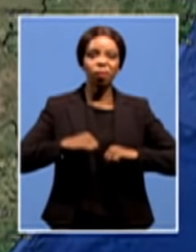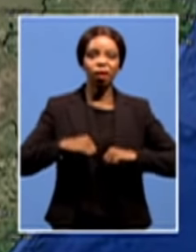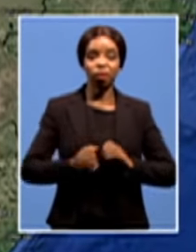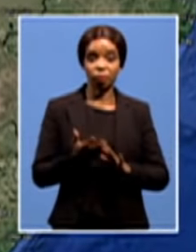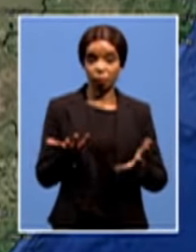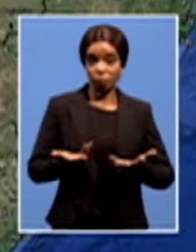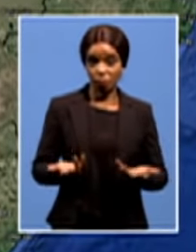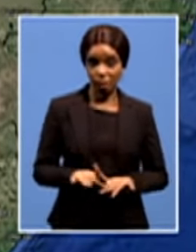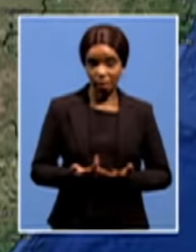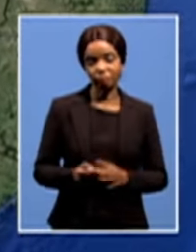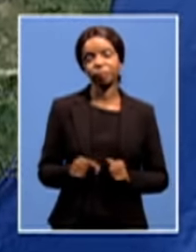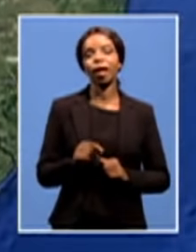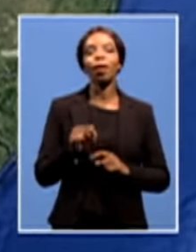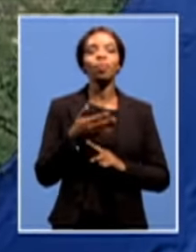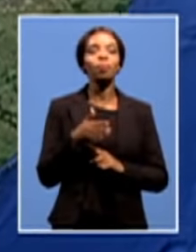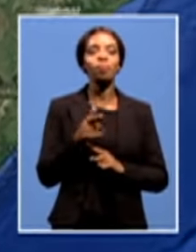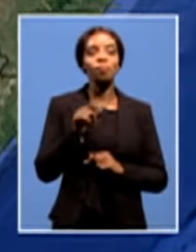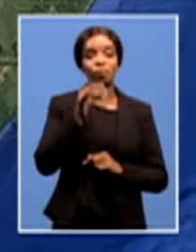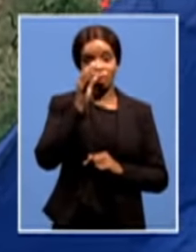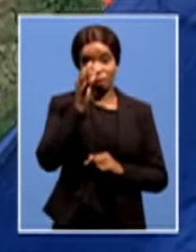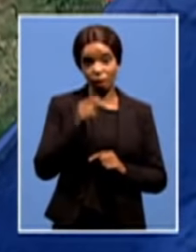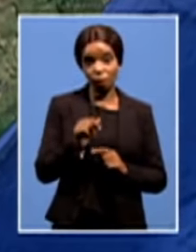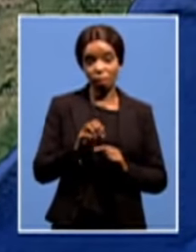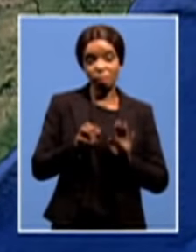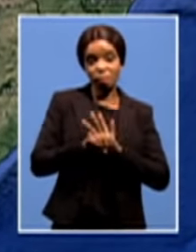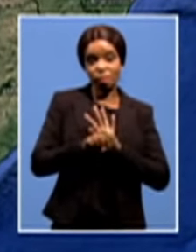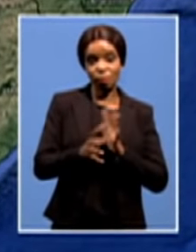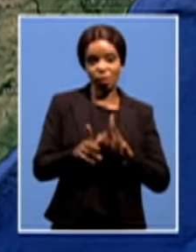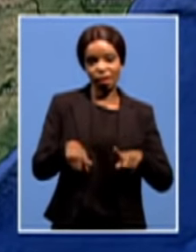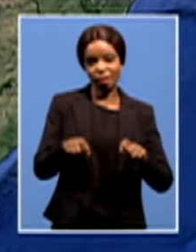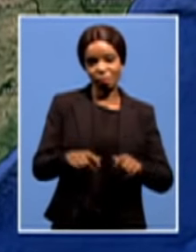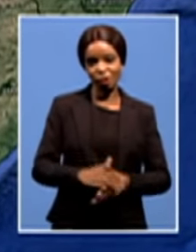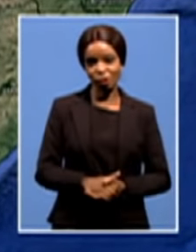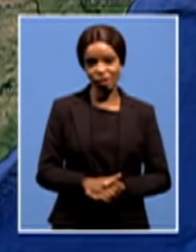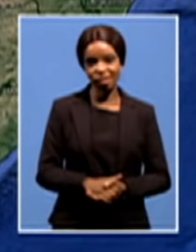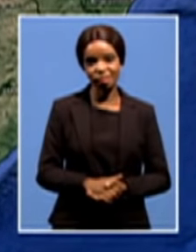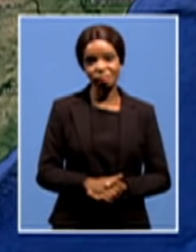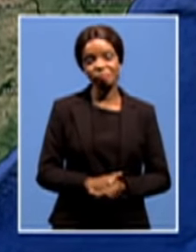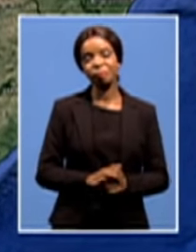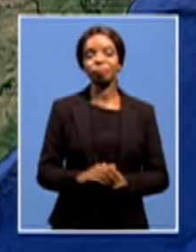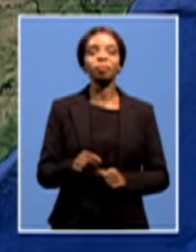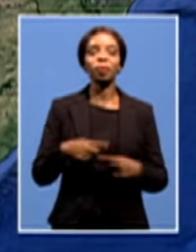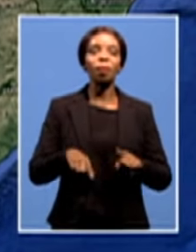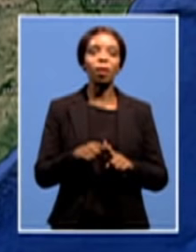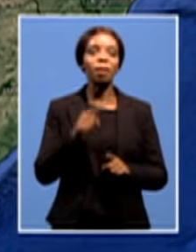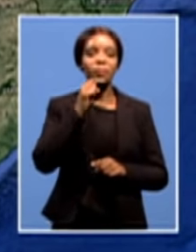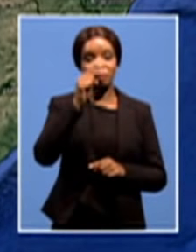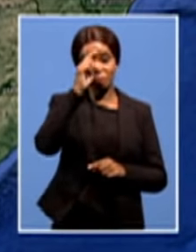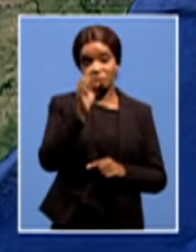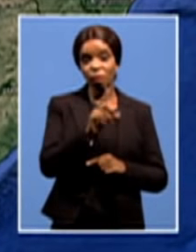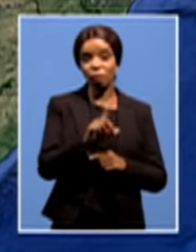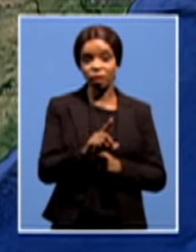go to the flower market on Adderley Street in Cape Town. And tonight we are profiling